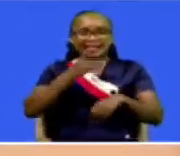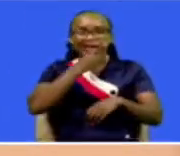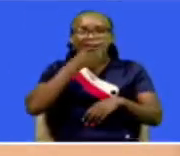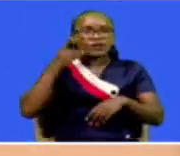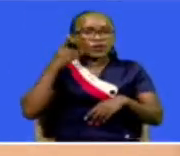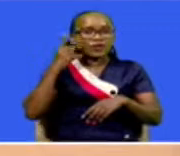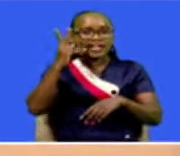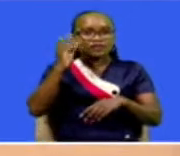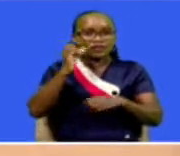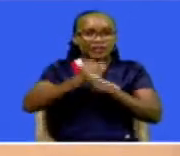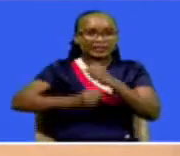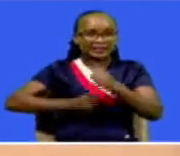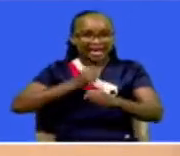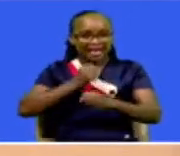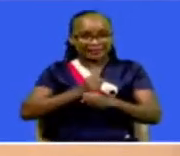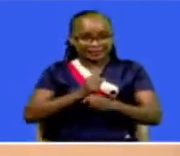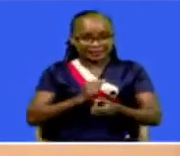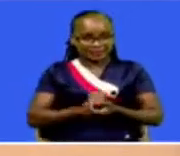in 40 years.